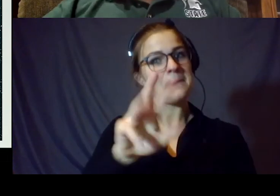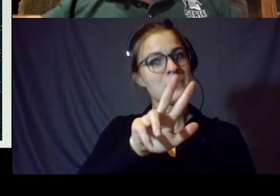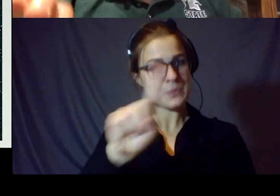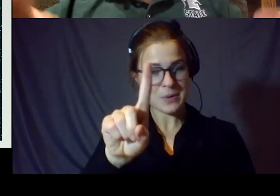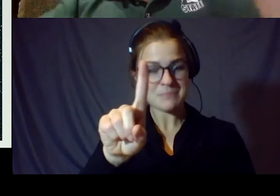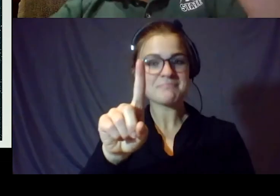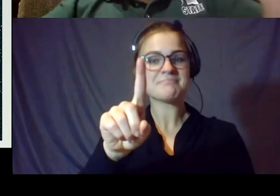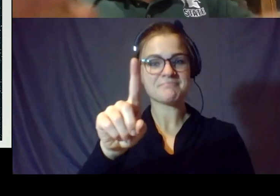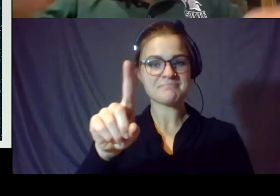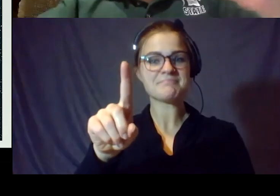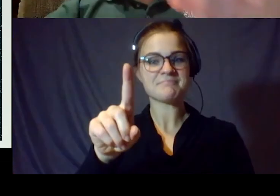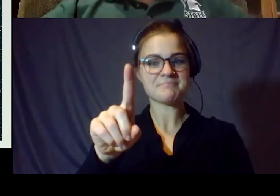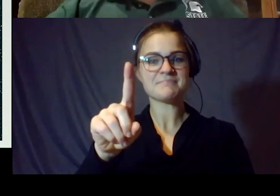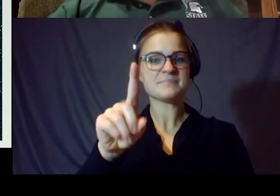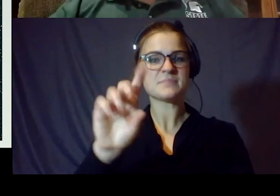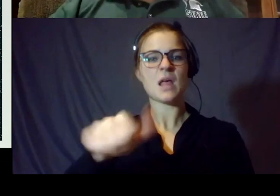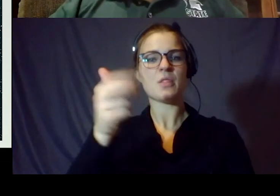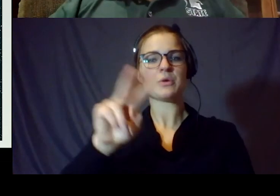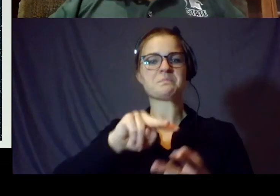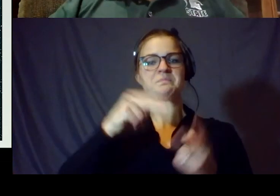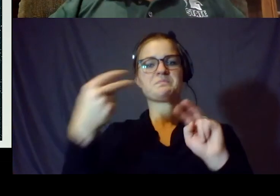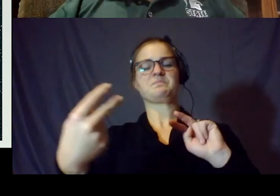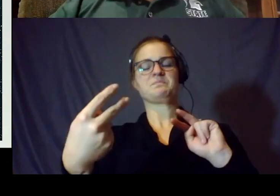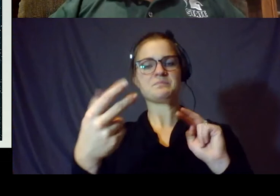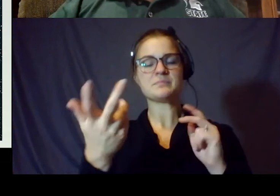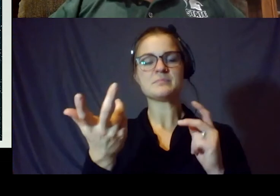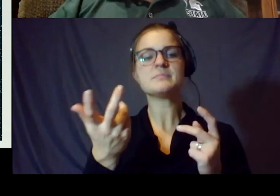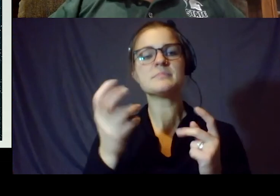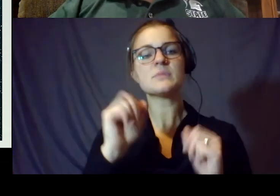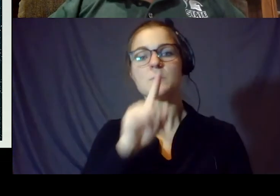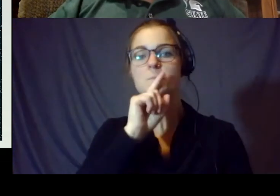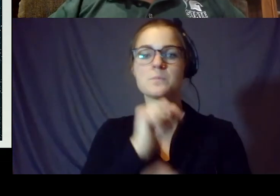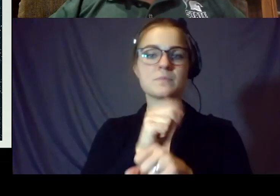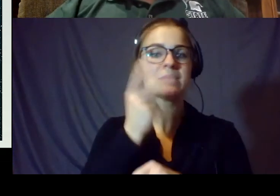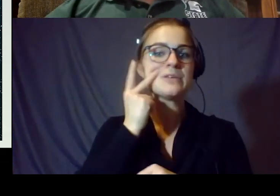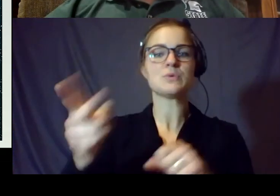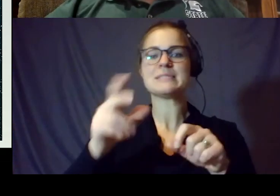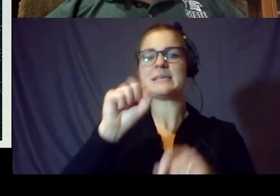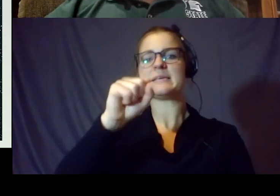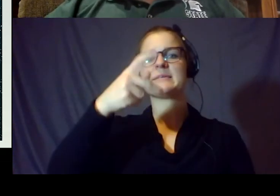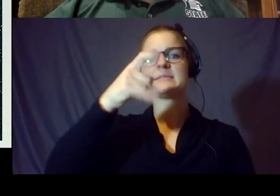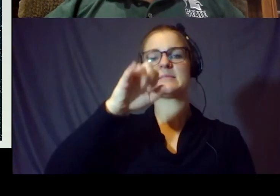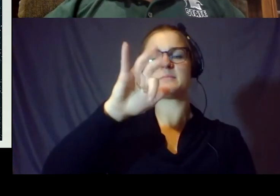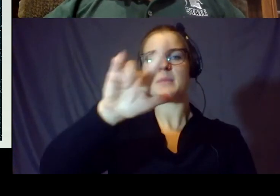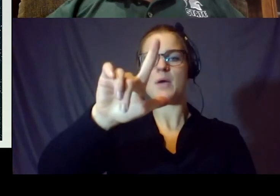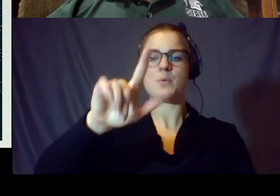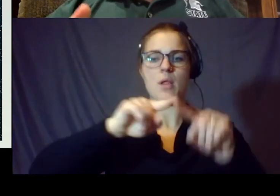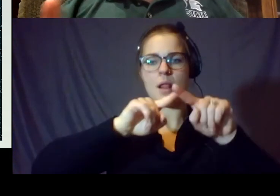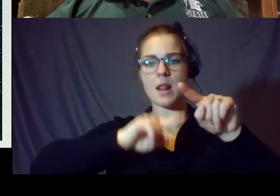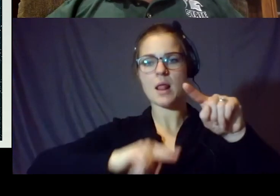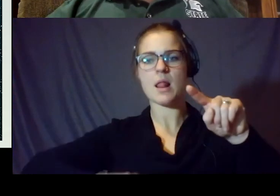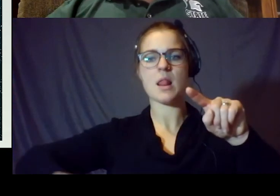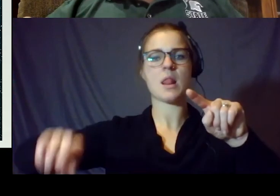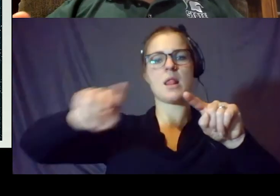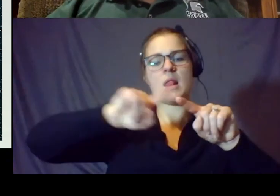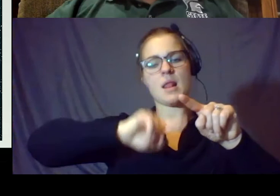different flipping of it. And you can really see the spiral structure into dust lanes in this one. And the